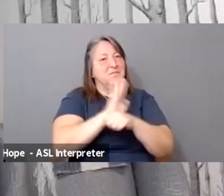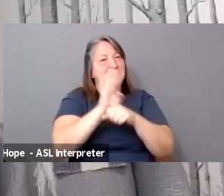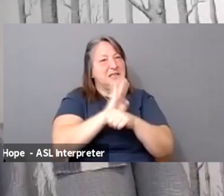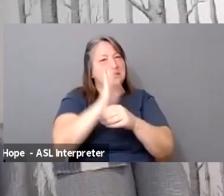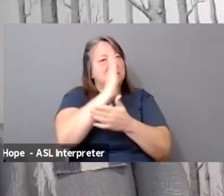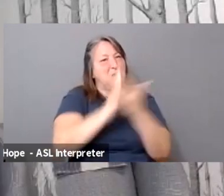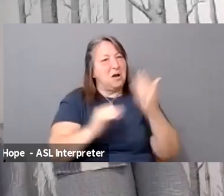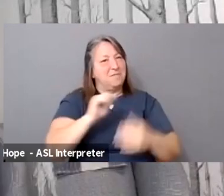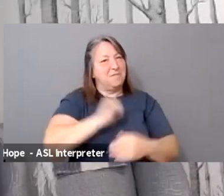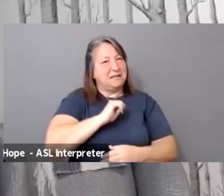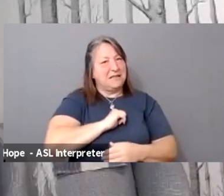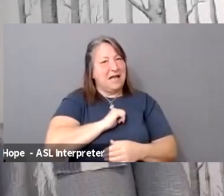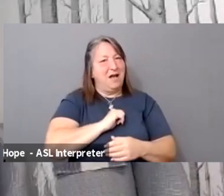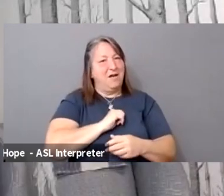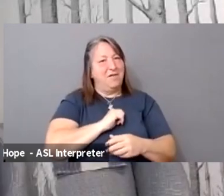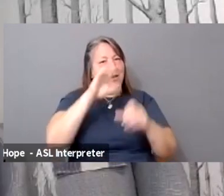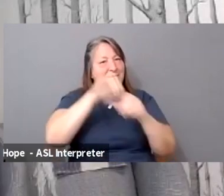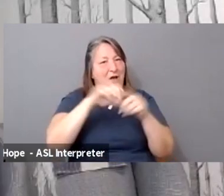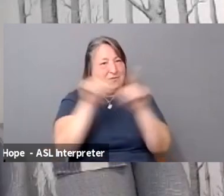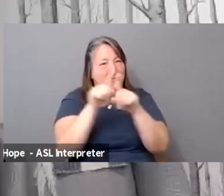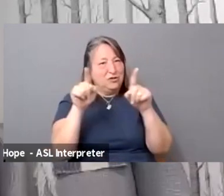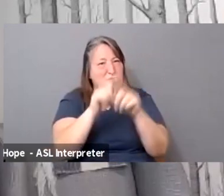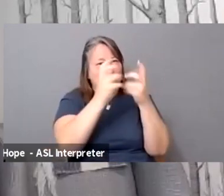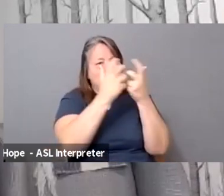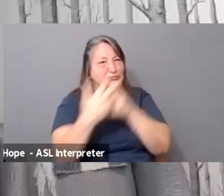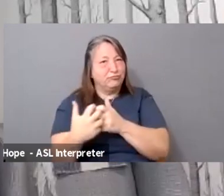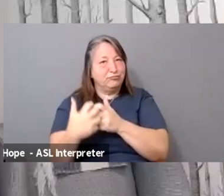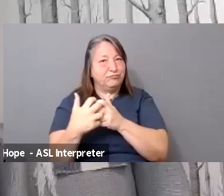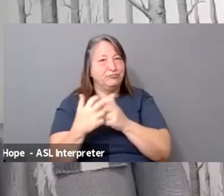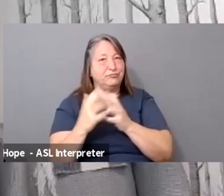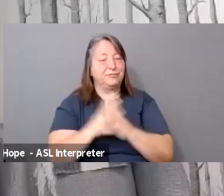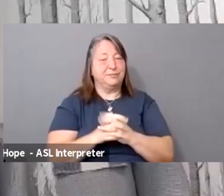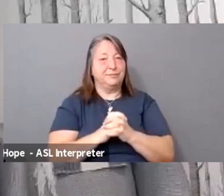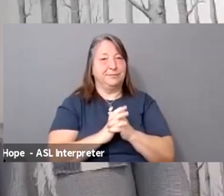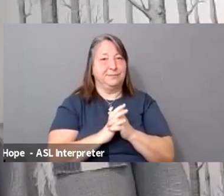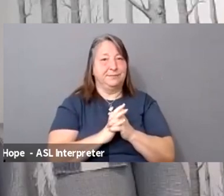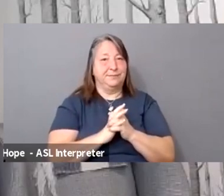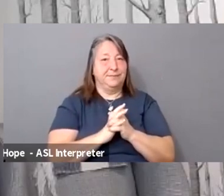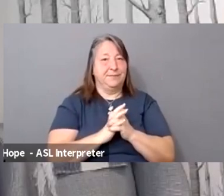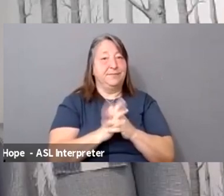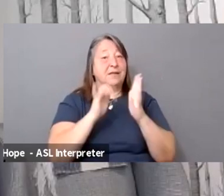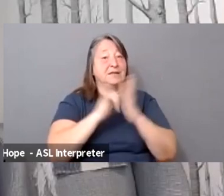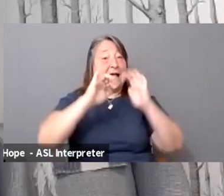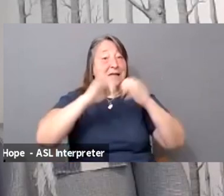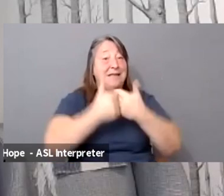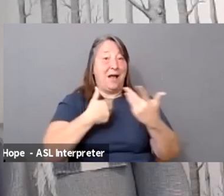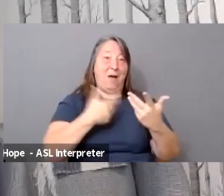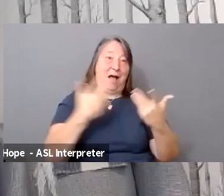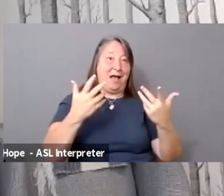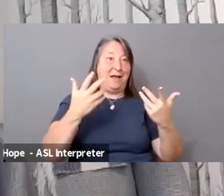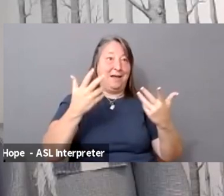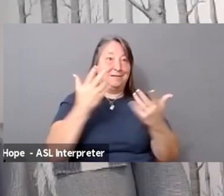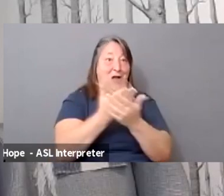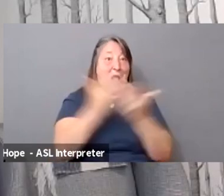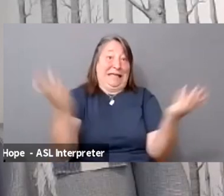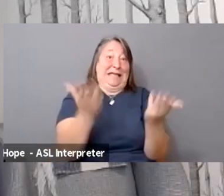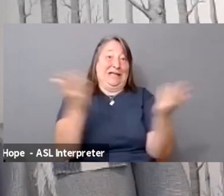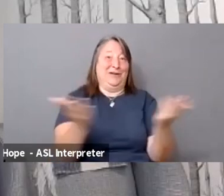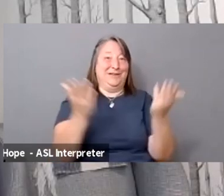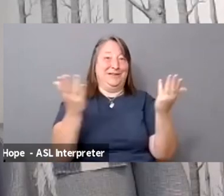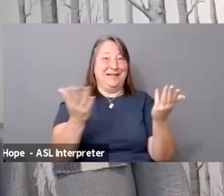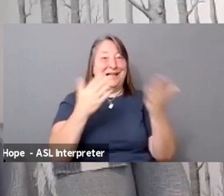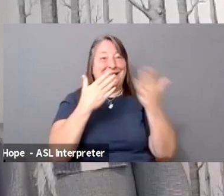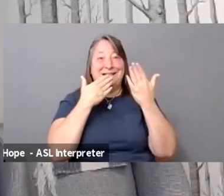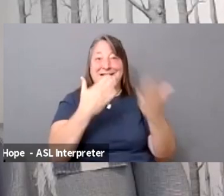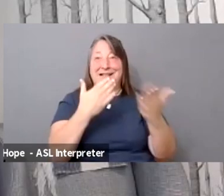myself and meld those two together. So that's how I ended up here. And thank